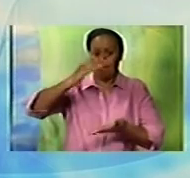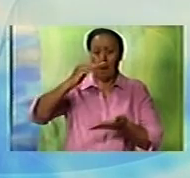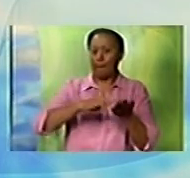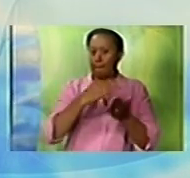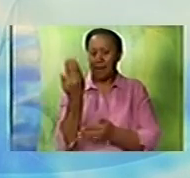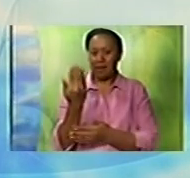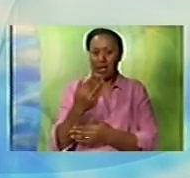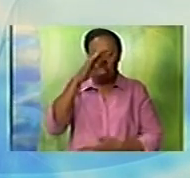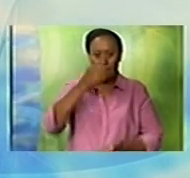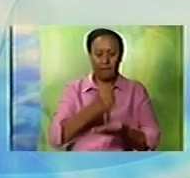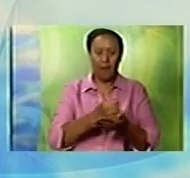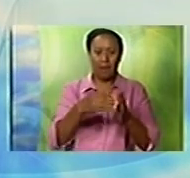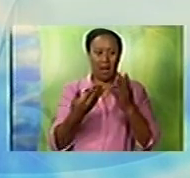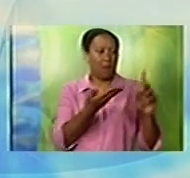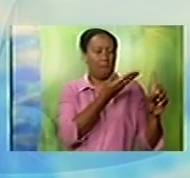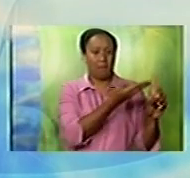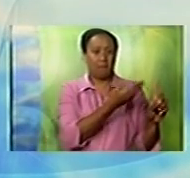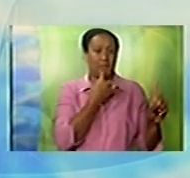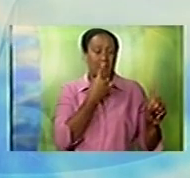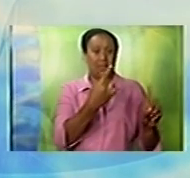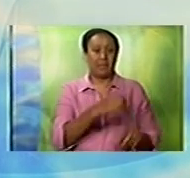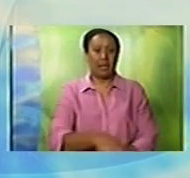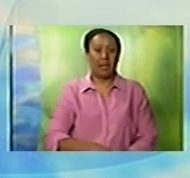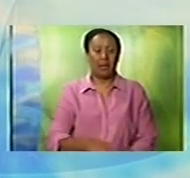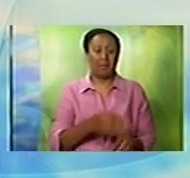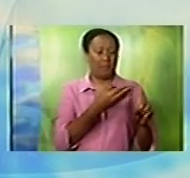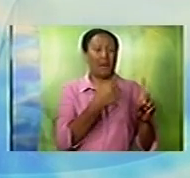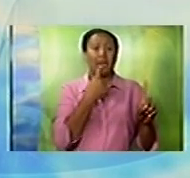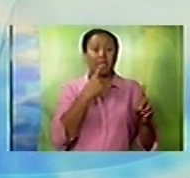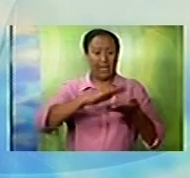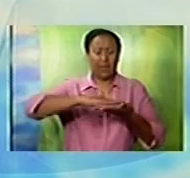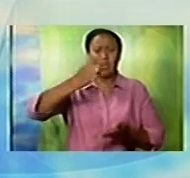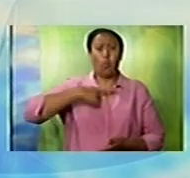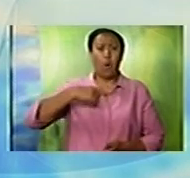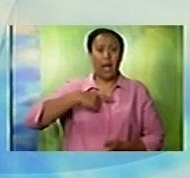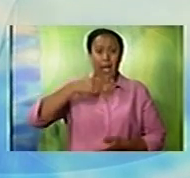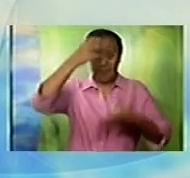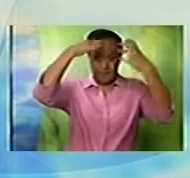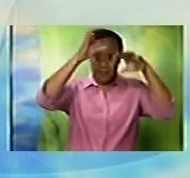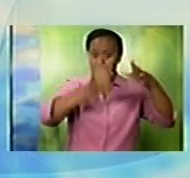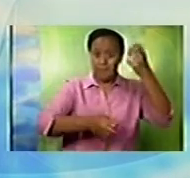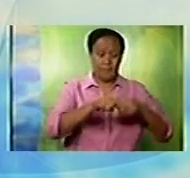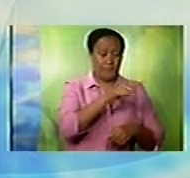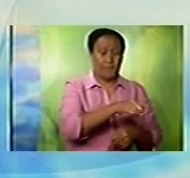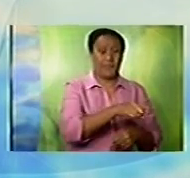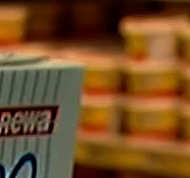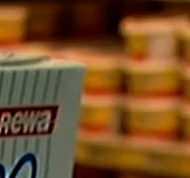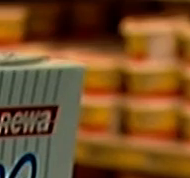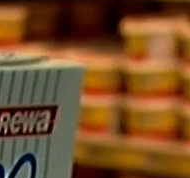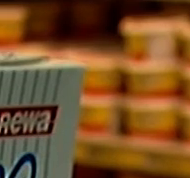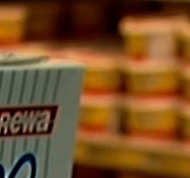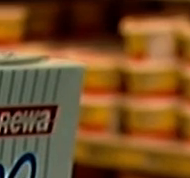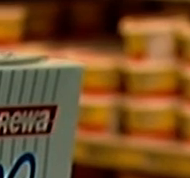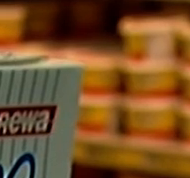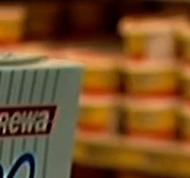Dairy Limited Executive Chair Adrian Sofield. Sofield said the increase is due to an increase in the amount paid to dairy farmers. The